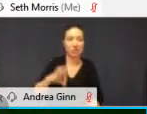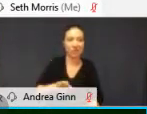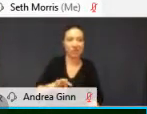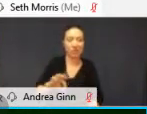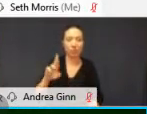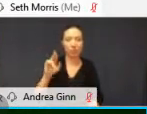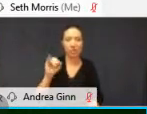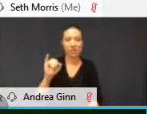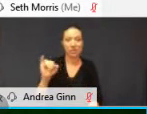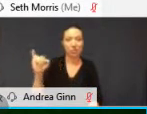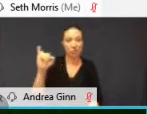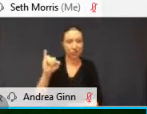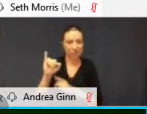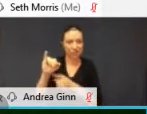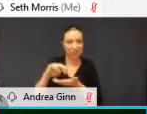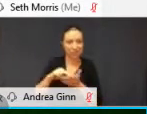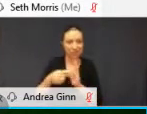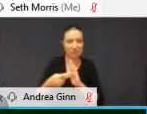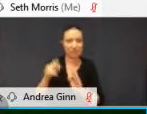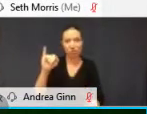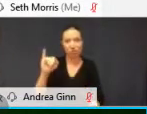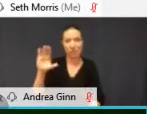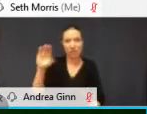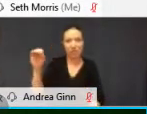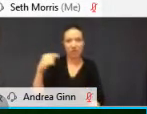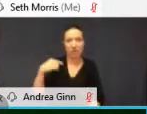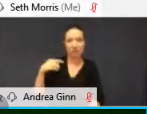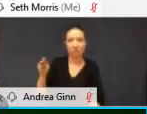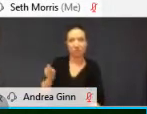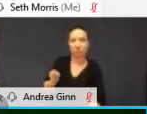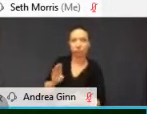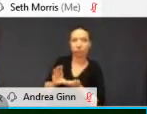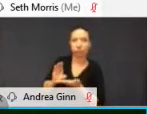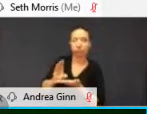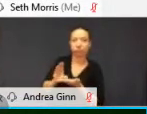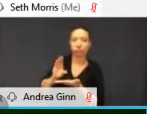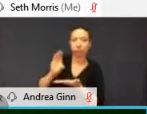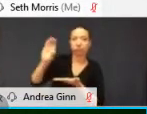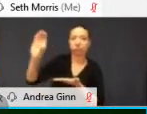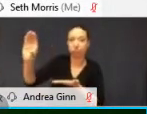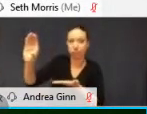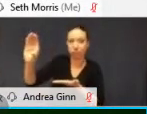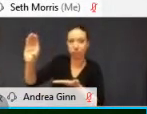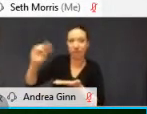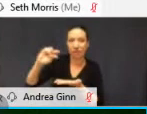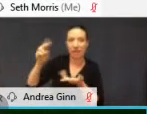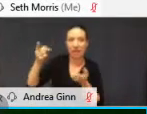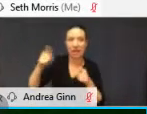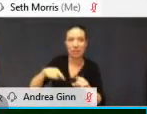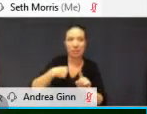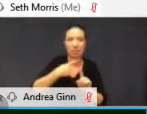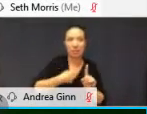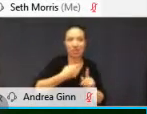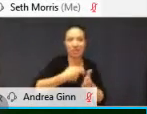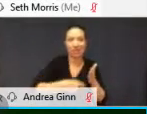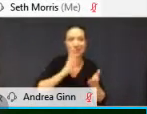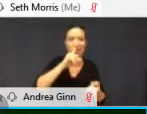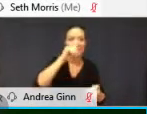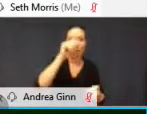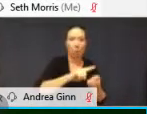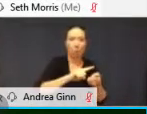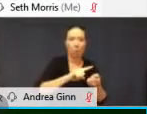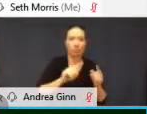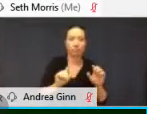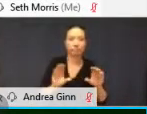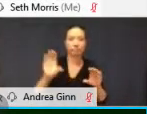insurance companies. You can think of it that way, and it results in lower premiums. In this case, neither